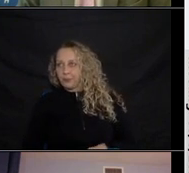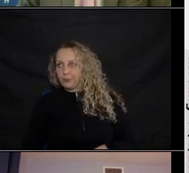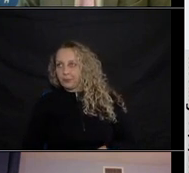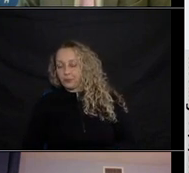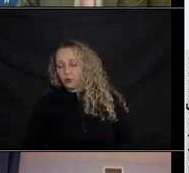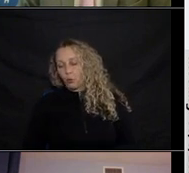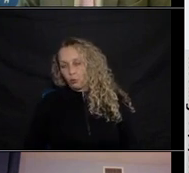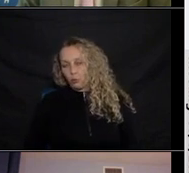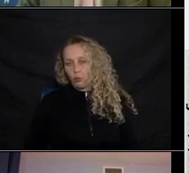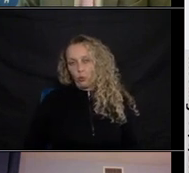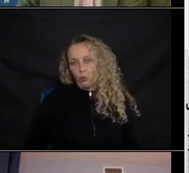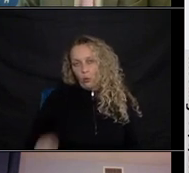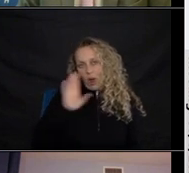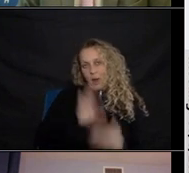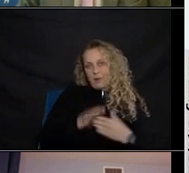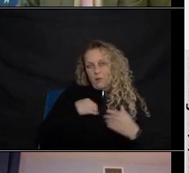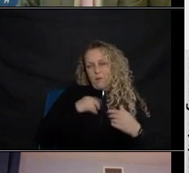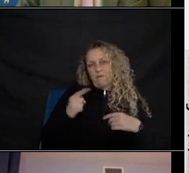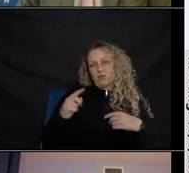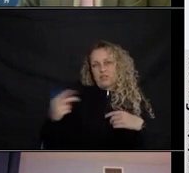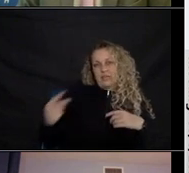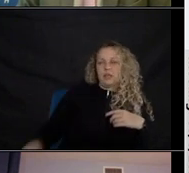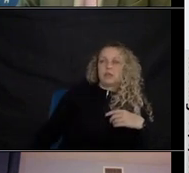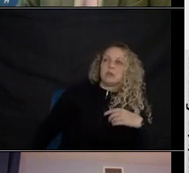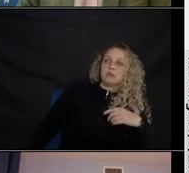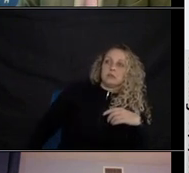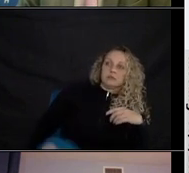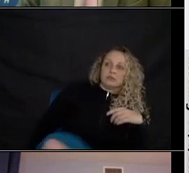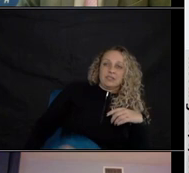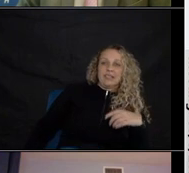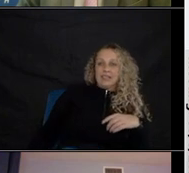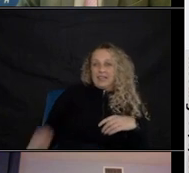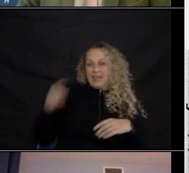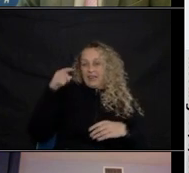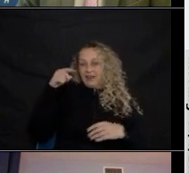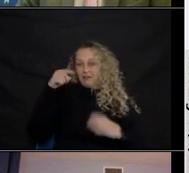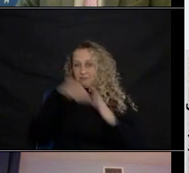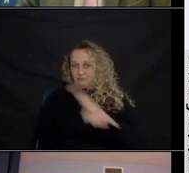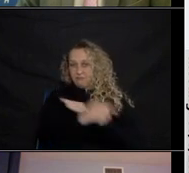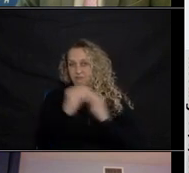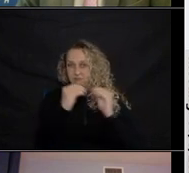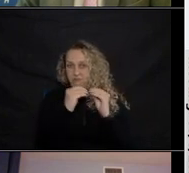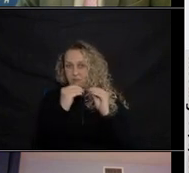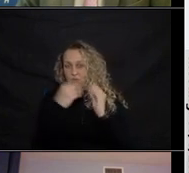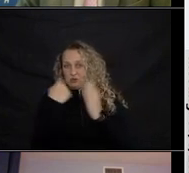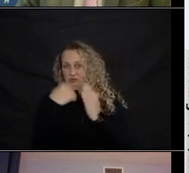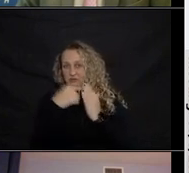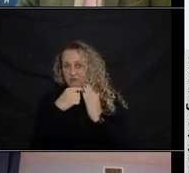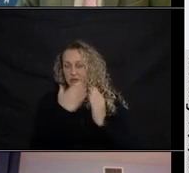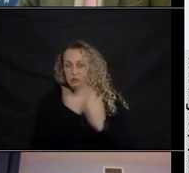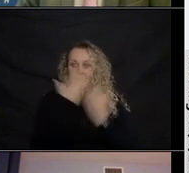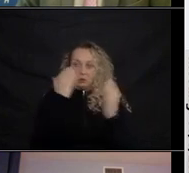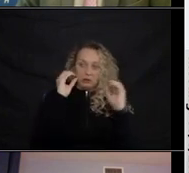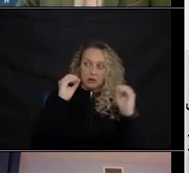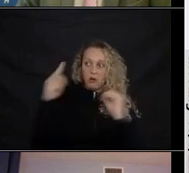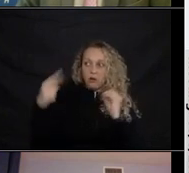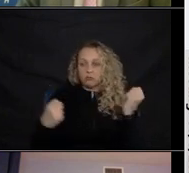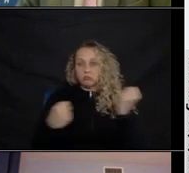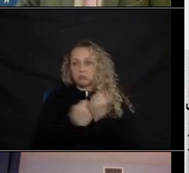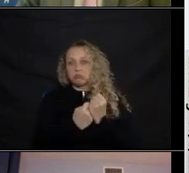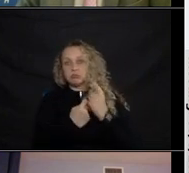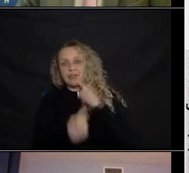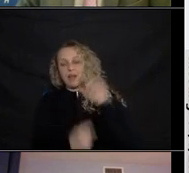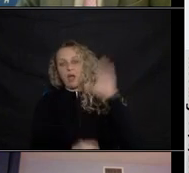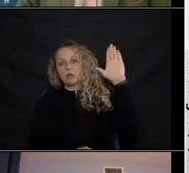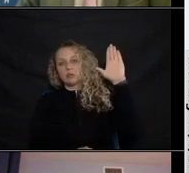So, I believe we have a first and second. Is there any further discussion? Seeing none, all those in favor state so